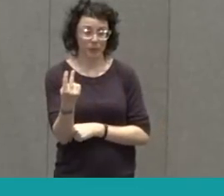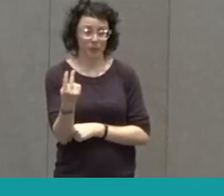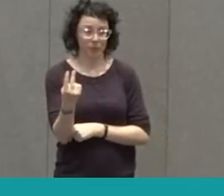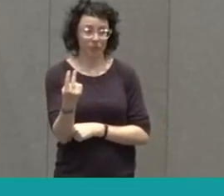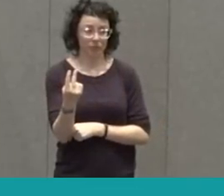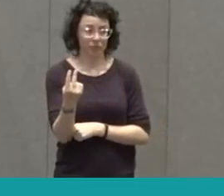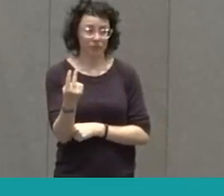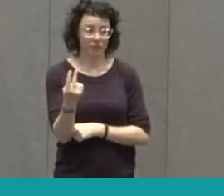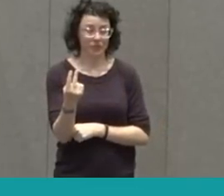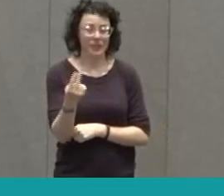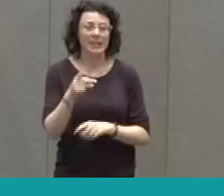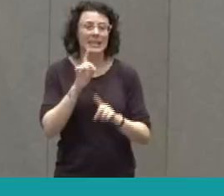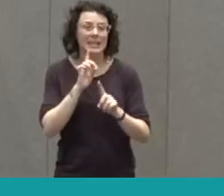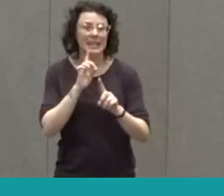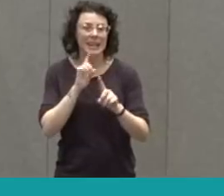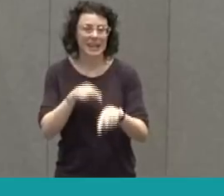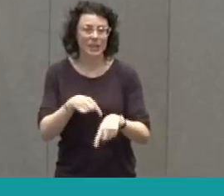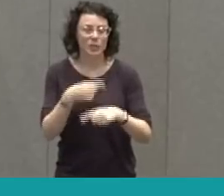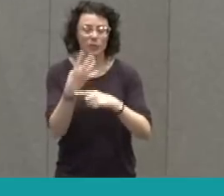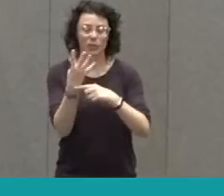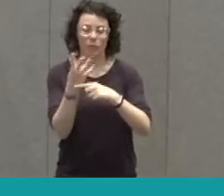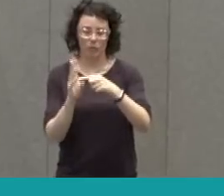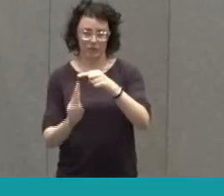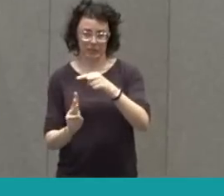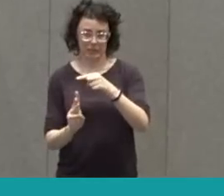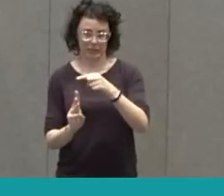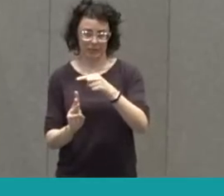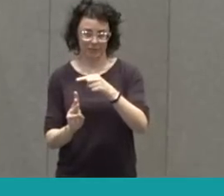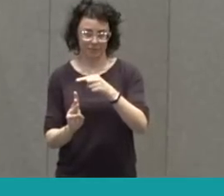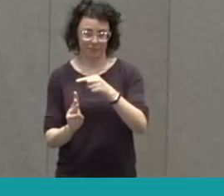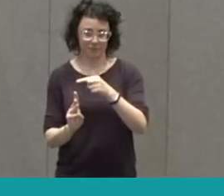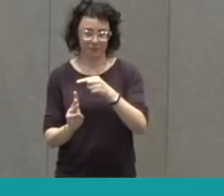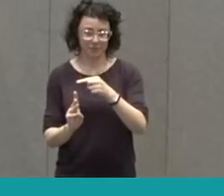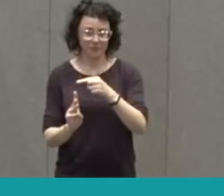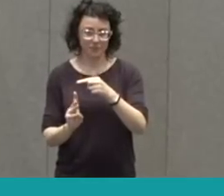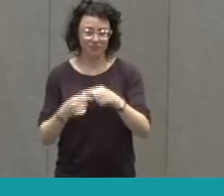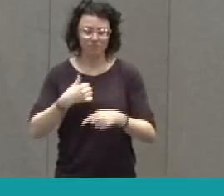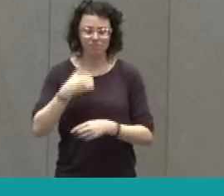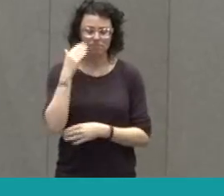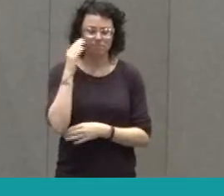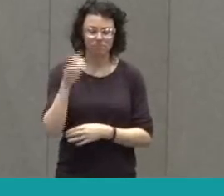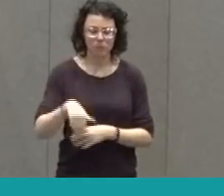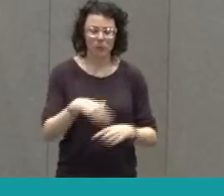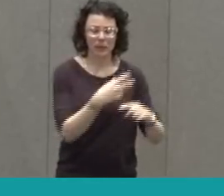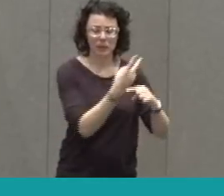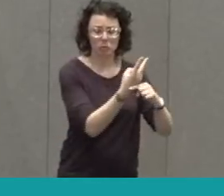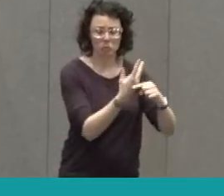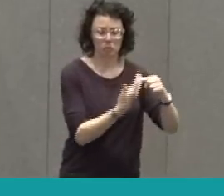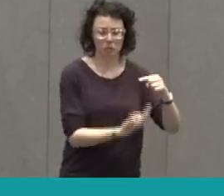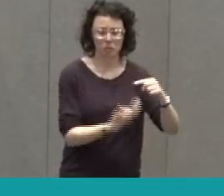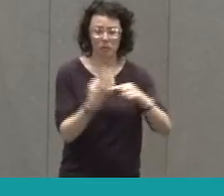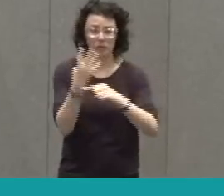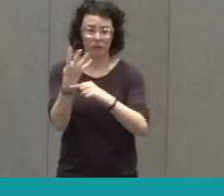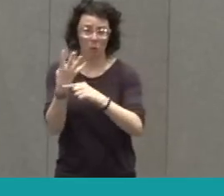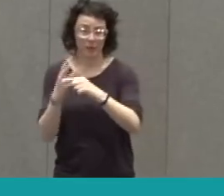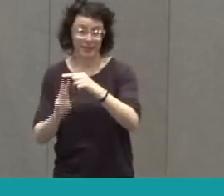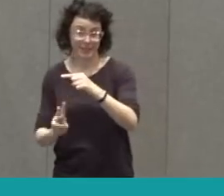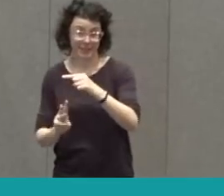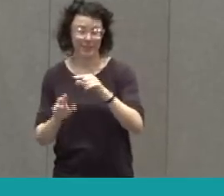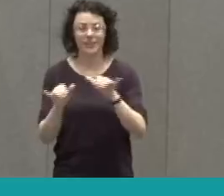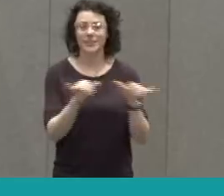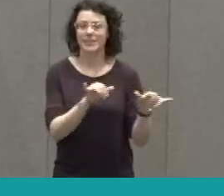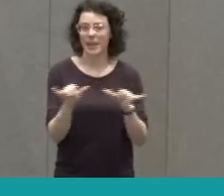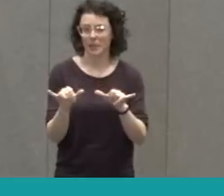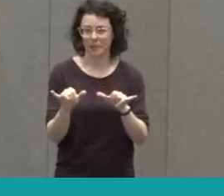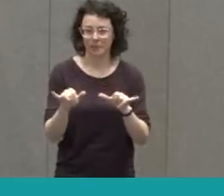I would get 4/6. So I know that 2/3 is the same as 4/6. And I'm going to do another